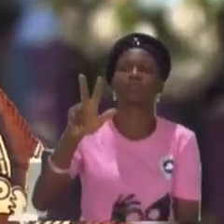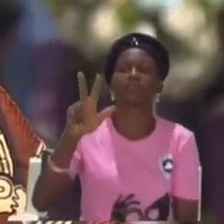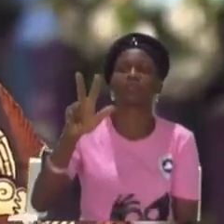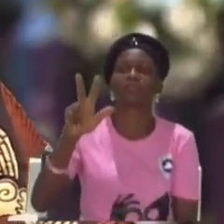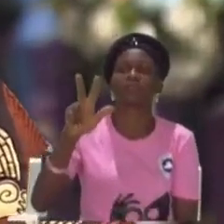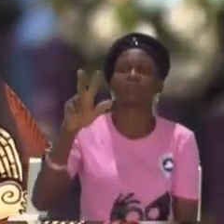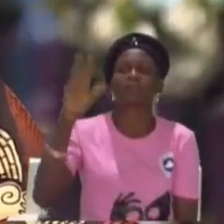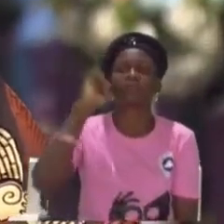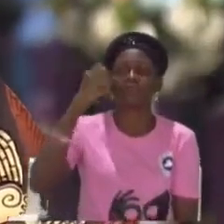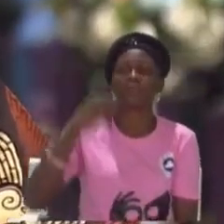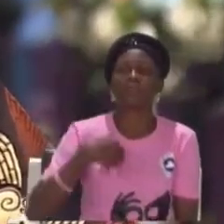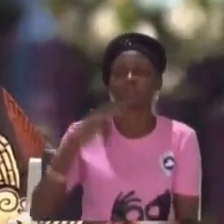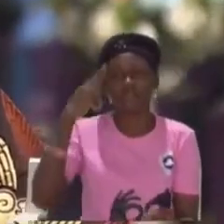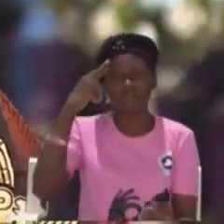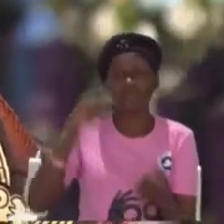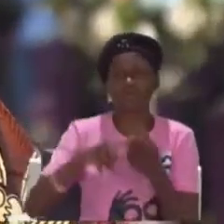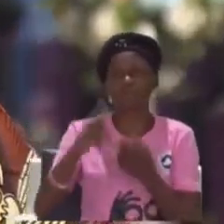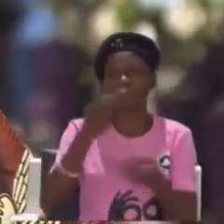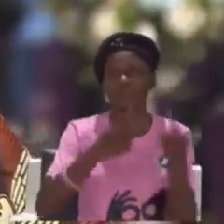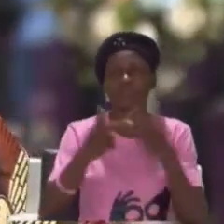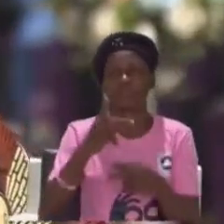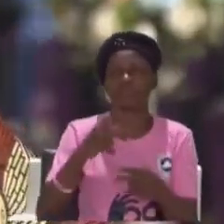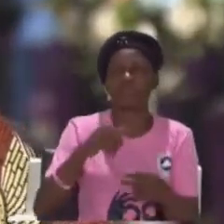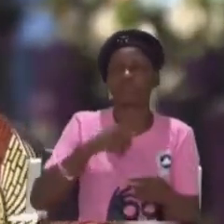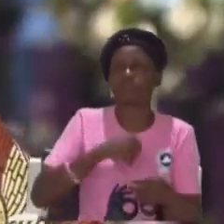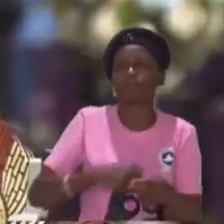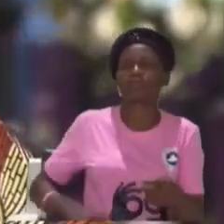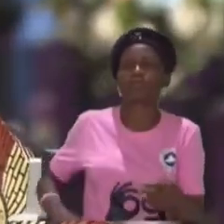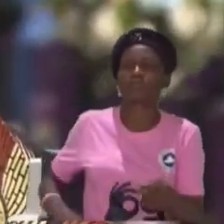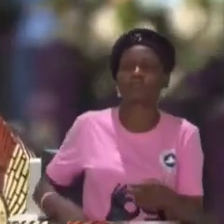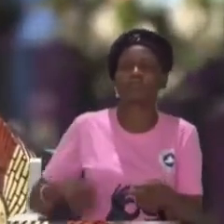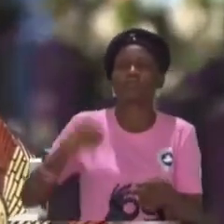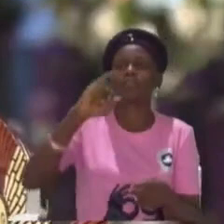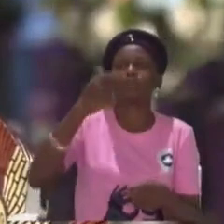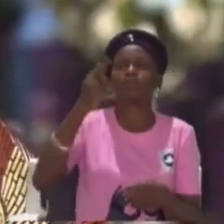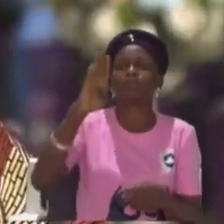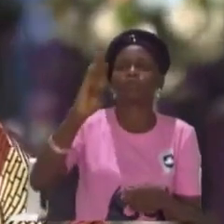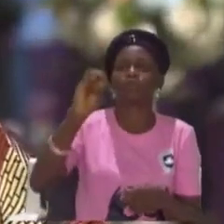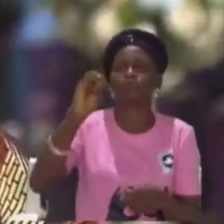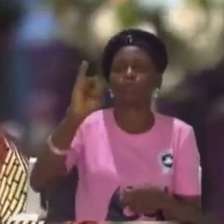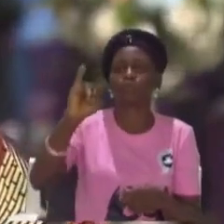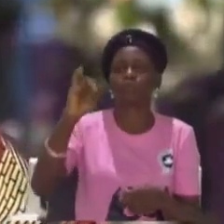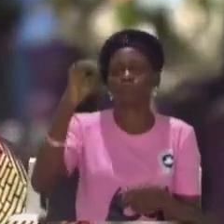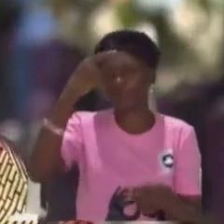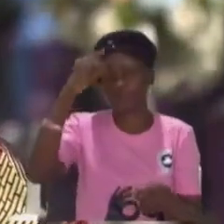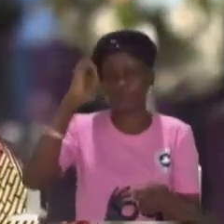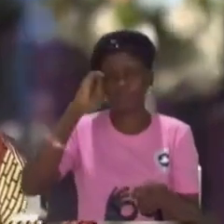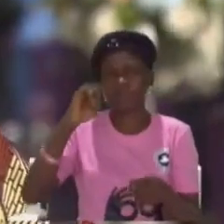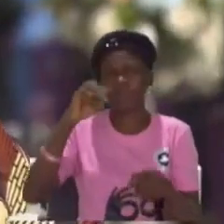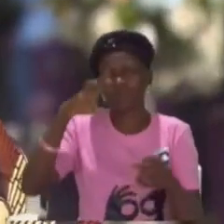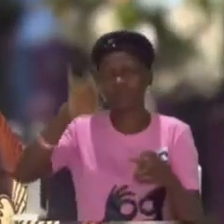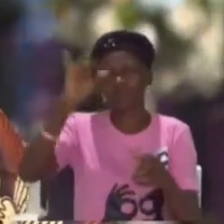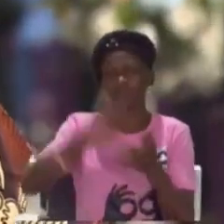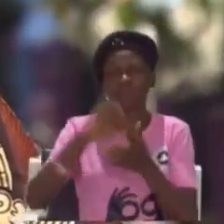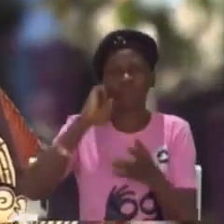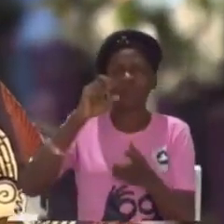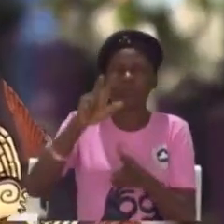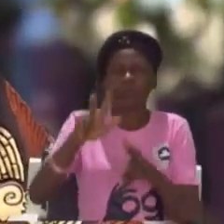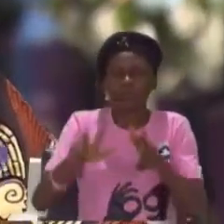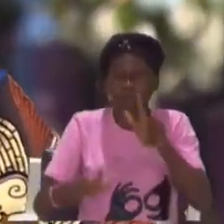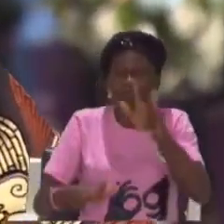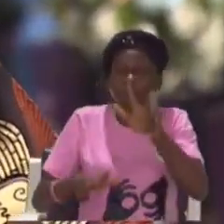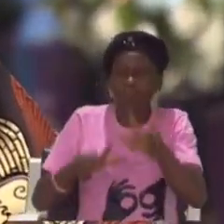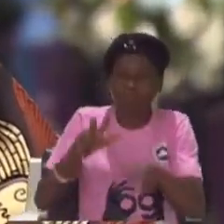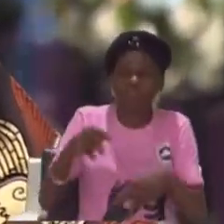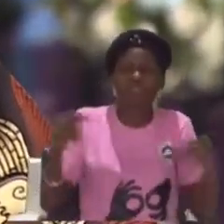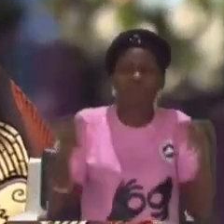2023, I had cause to visit an orthopedic hospital because I discovered I was walking in pains.